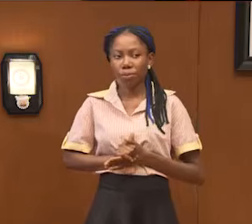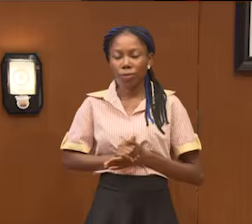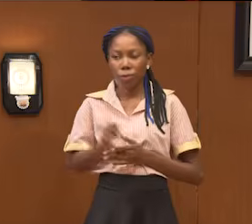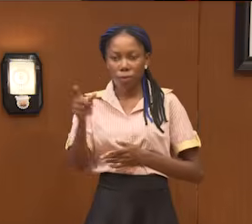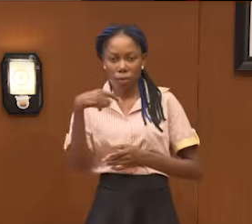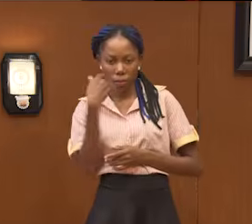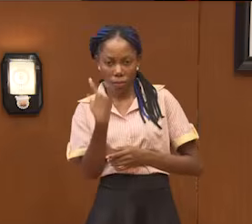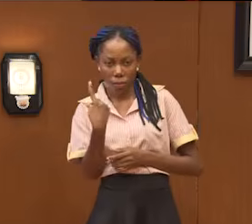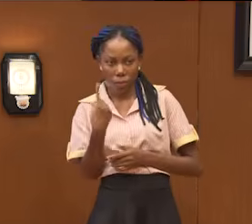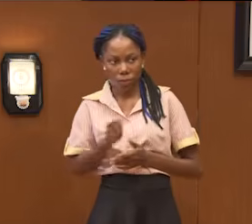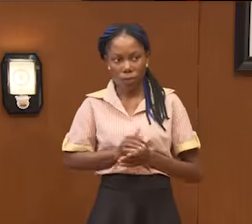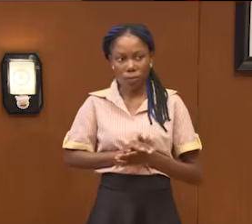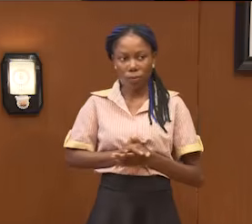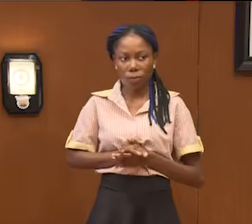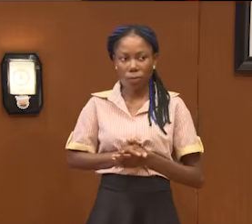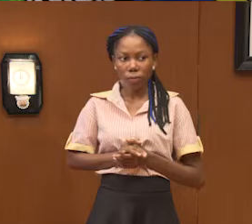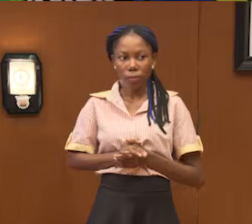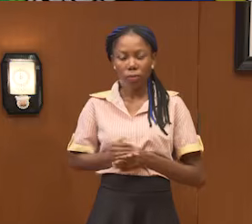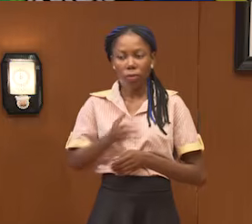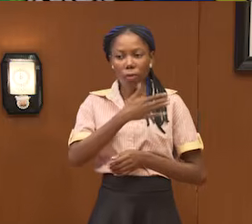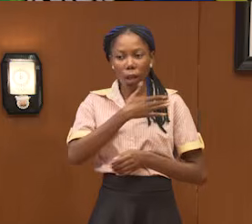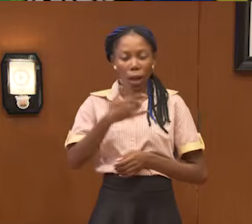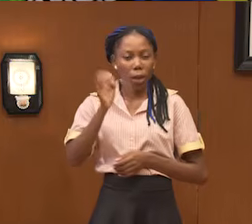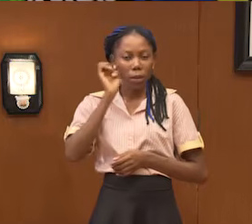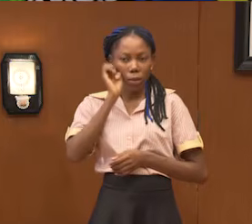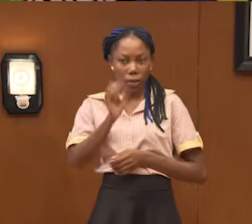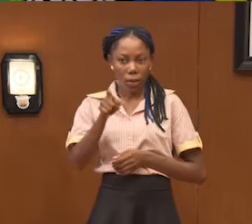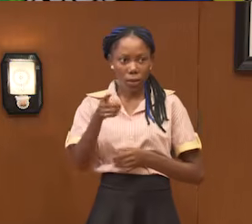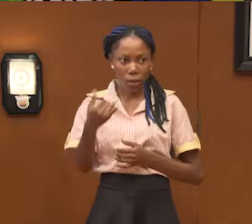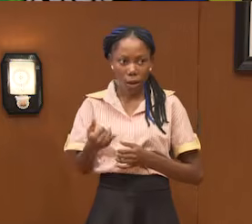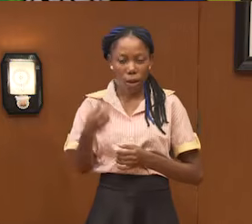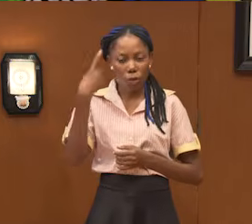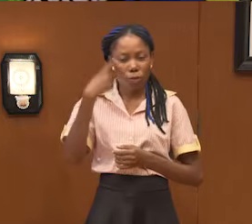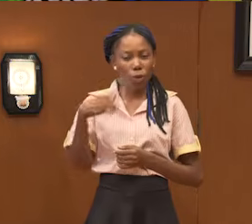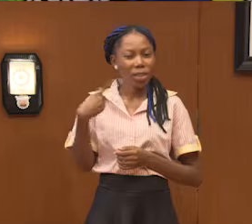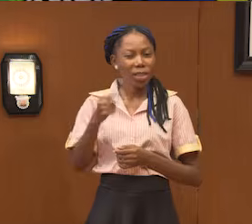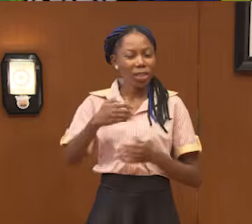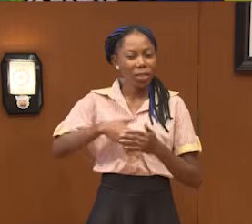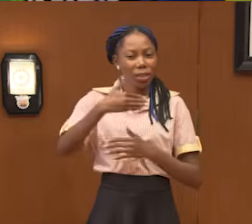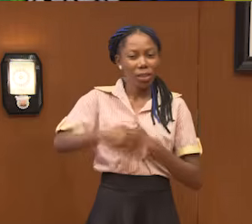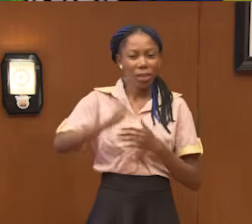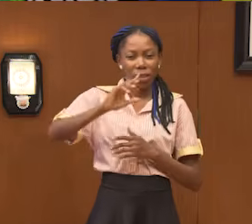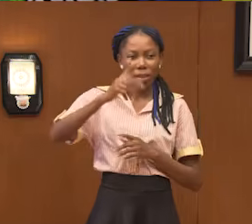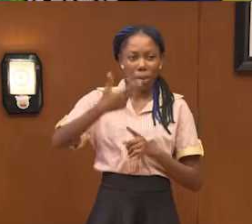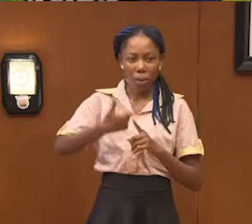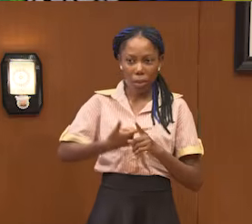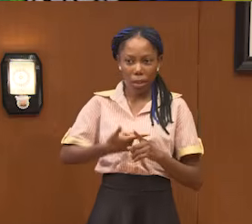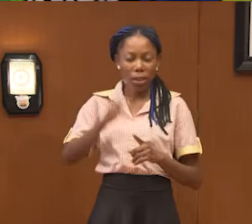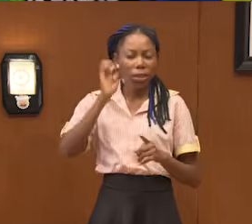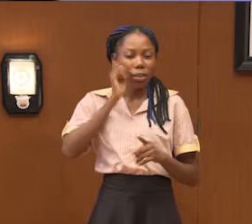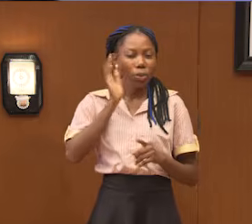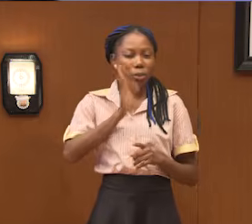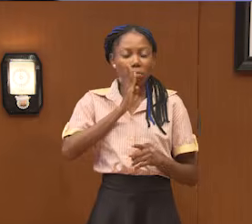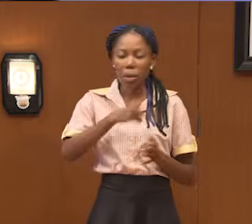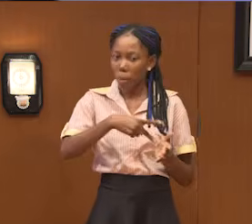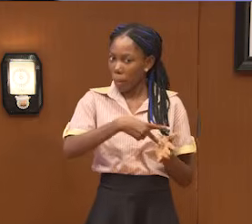Do you understand me? As she is, for the next 3 months, she's going to be giving the children